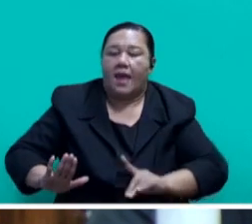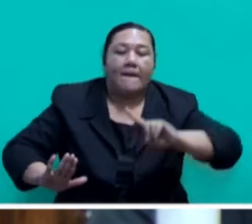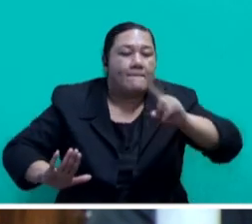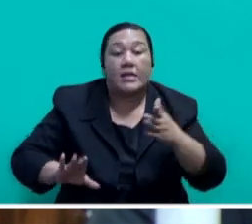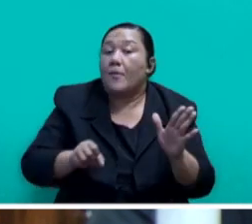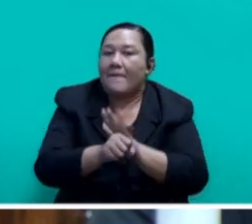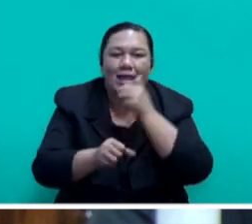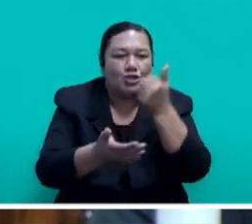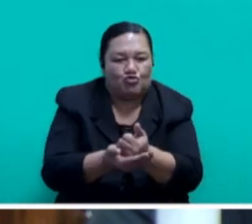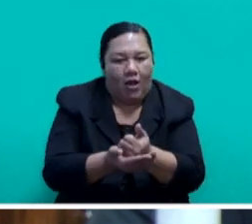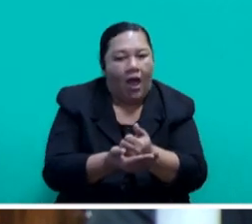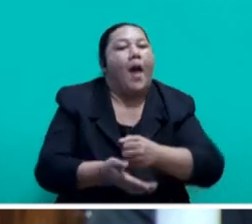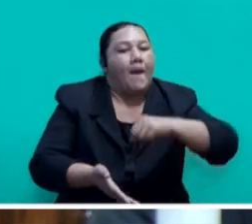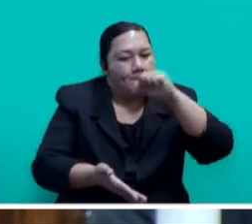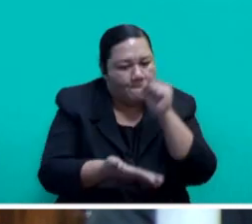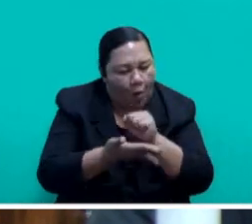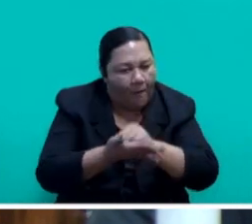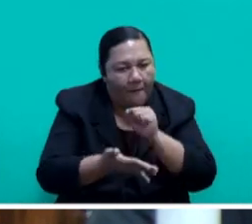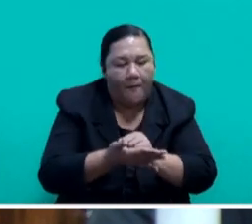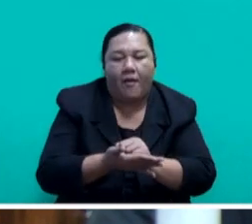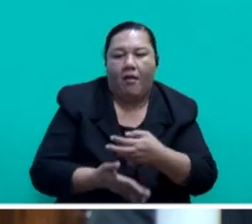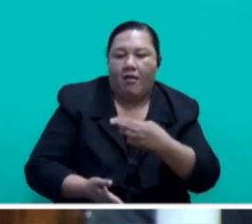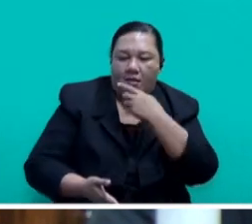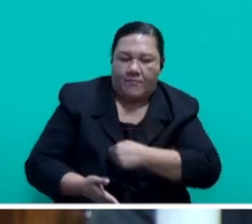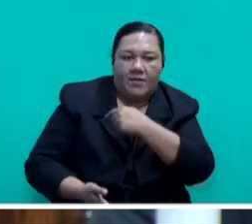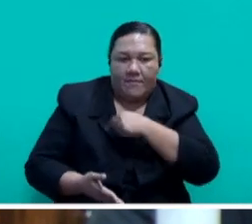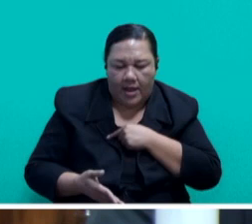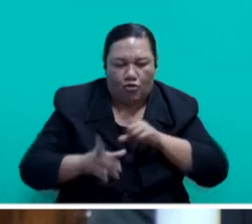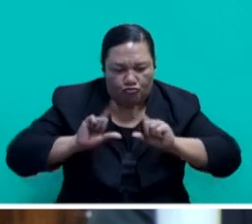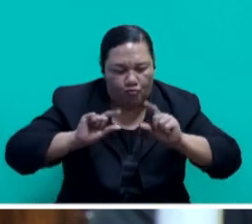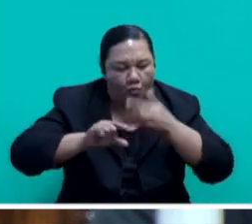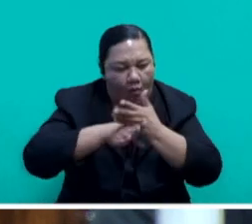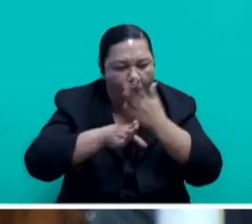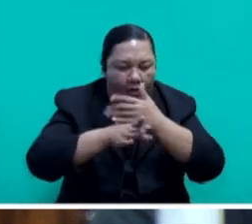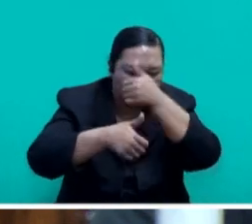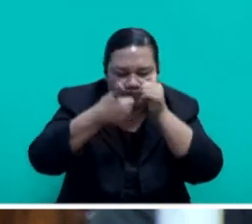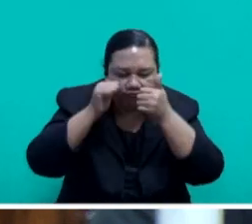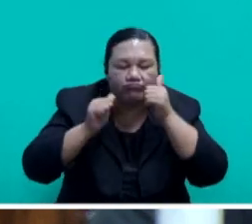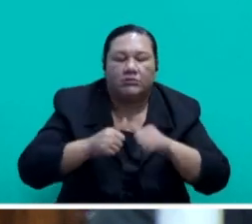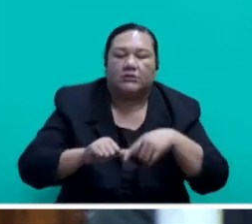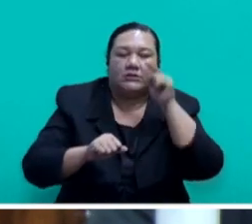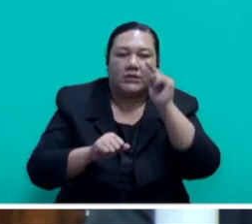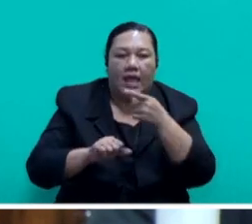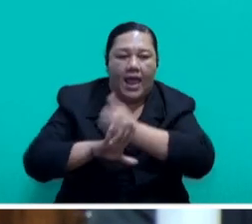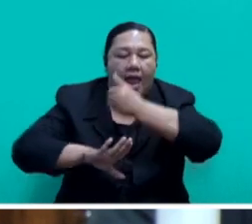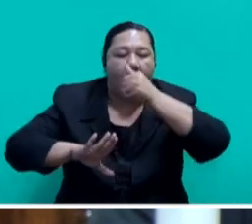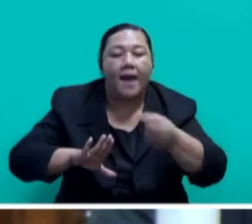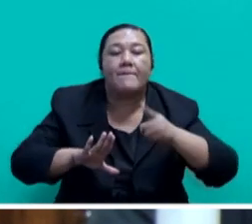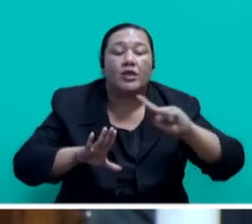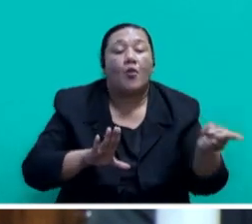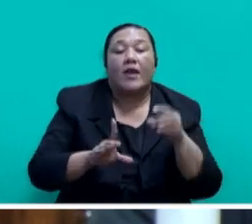commitments. The responsibility now lies with our government, the coalition government, to continue the vital work of